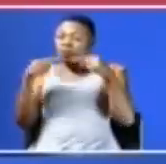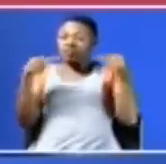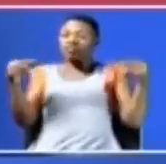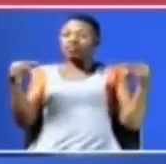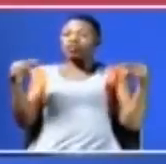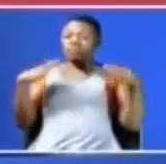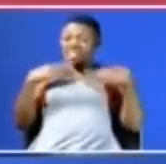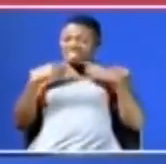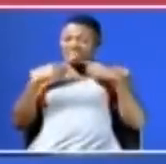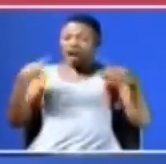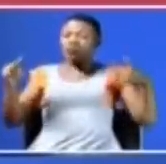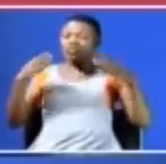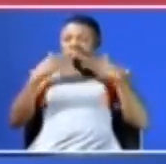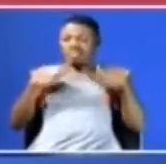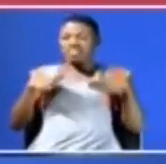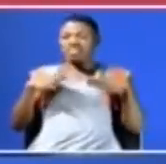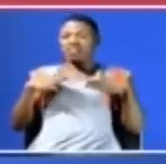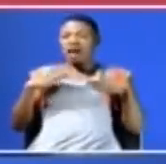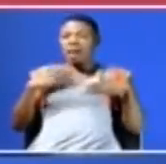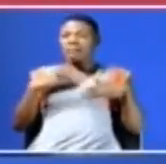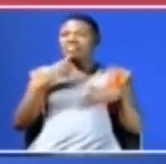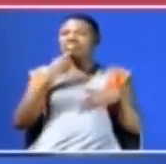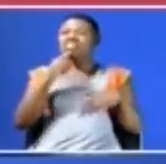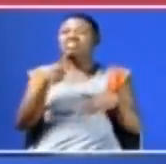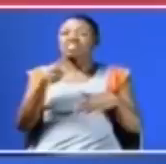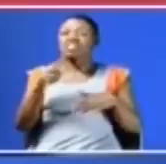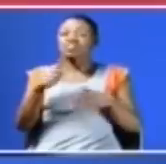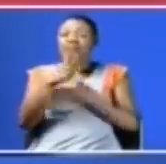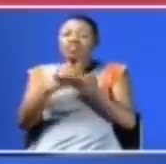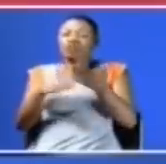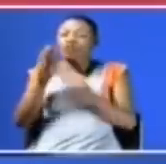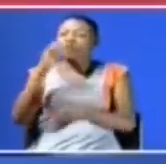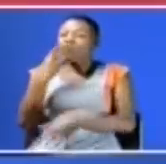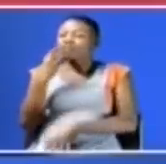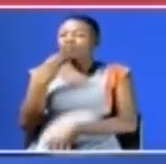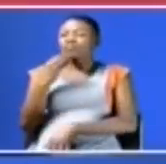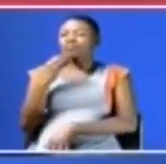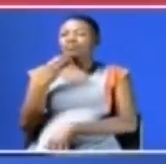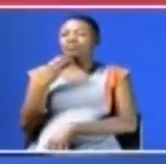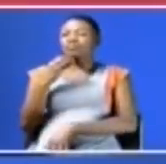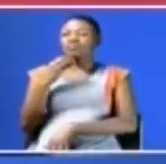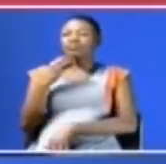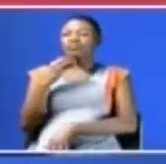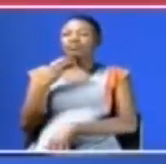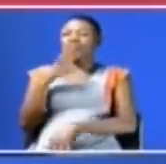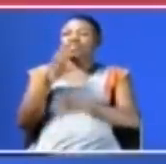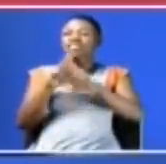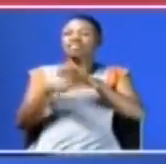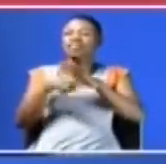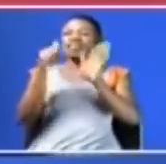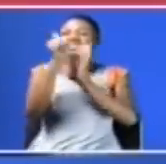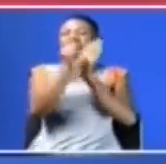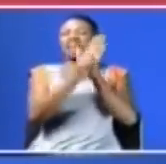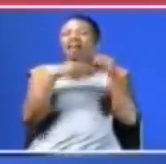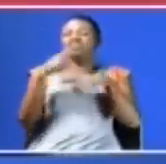said that in public at Bomas. I was really not there to whatever. And then when obviously that the agenda we were pursuing ended,